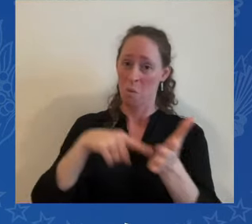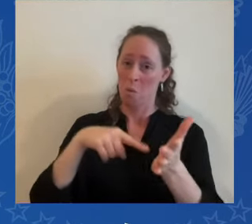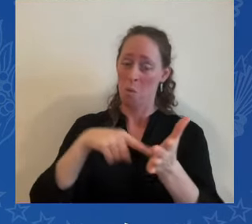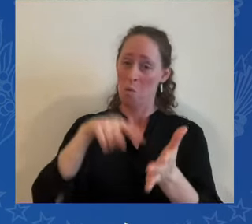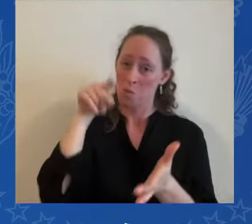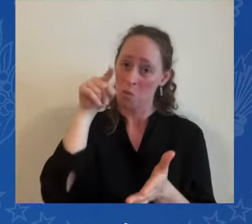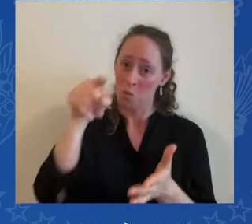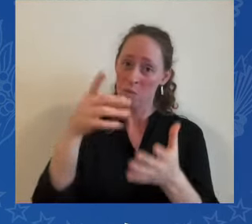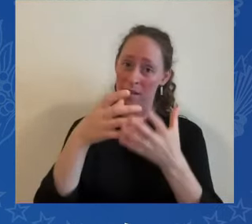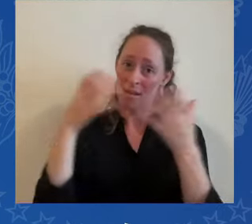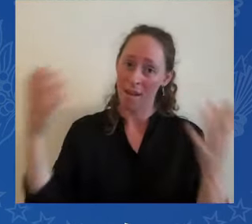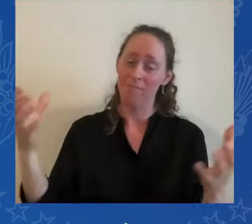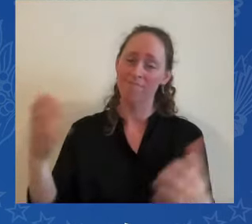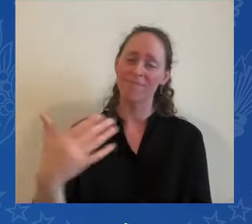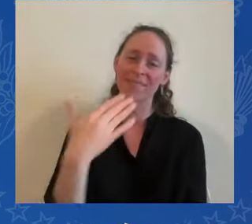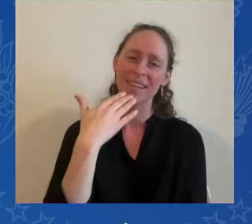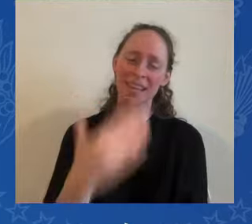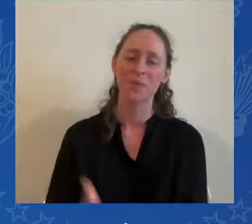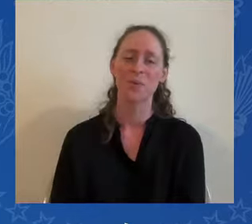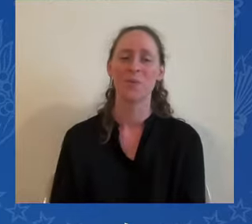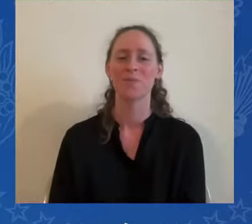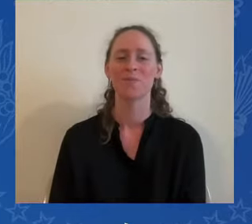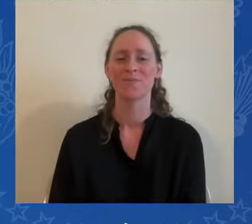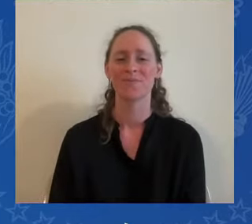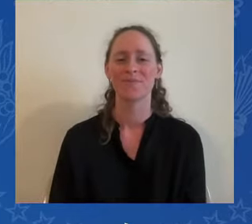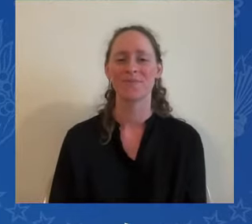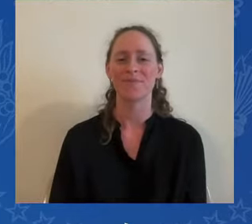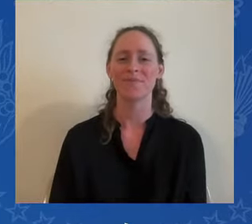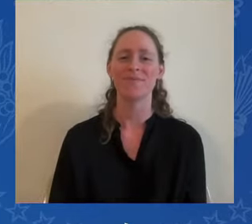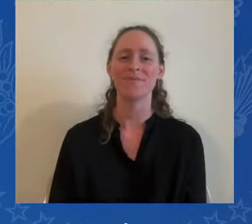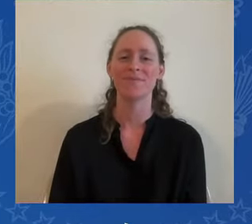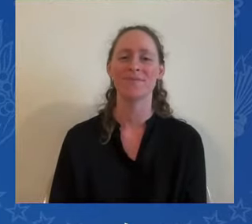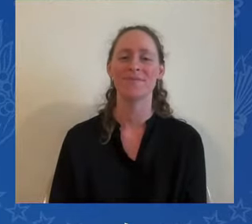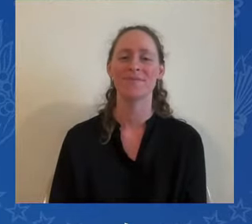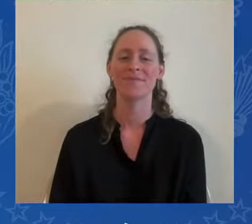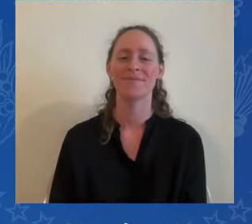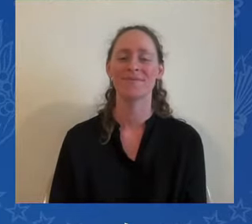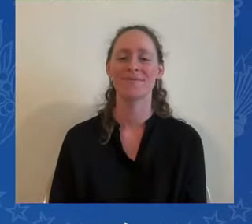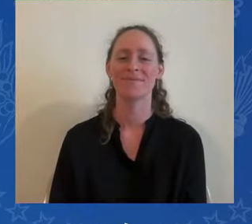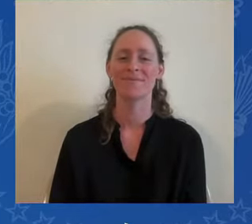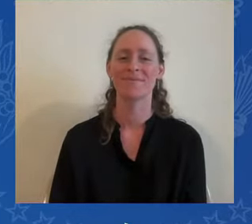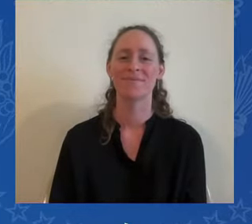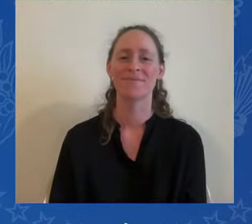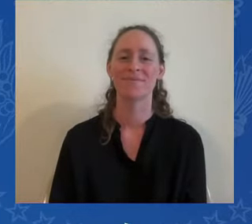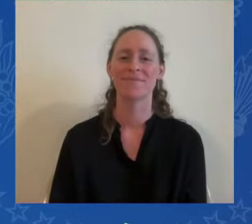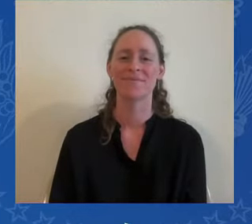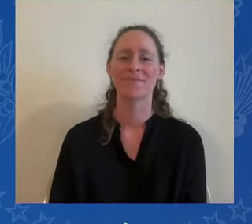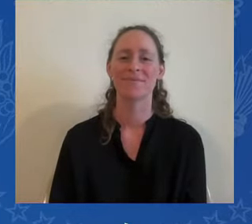Distinguished guests, please remain in your seats as the president departs.